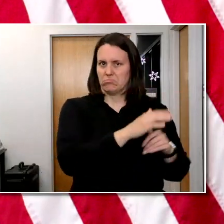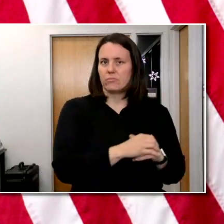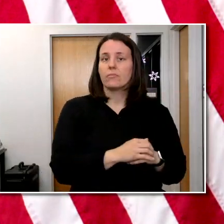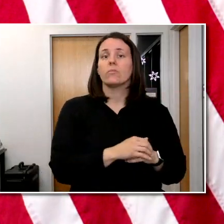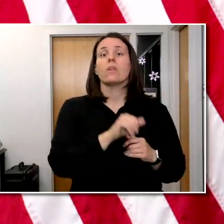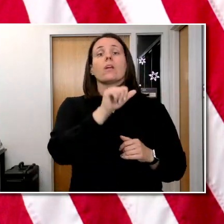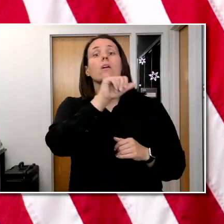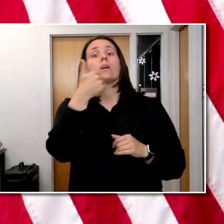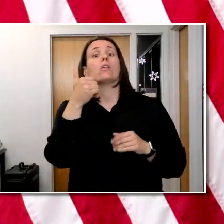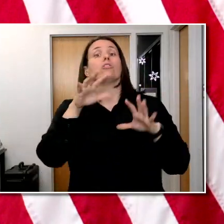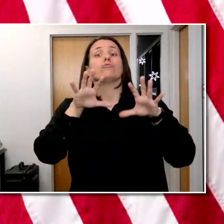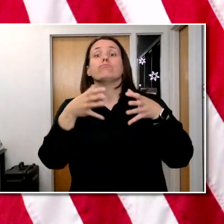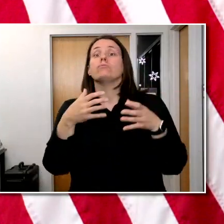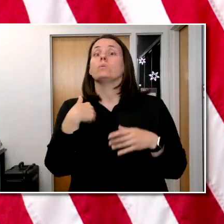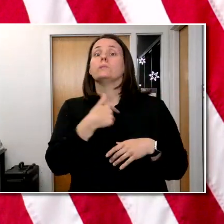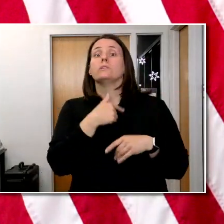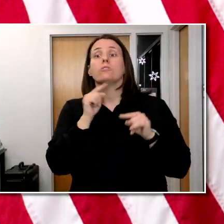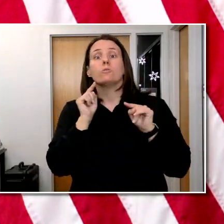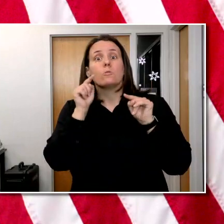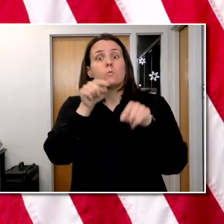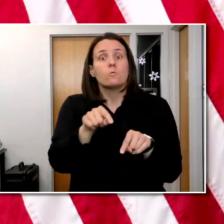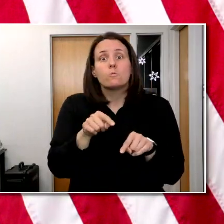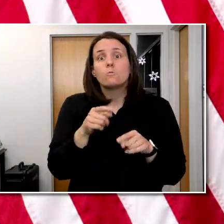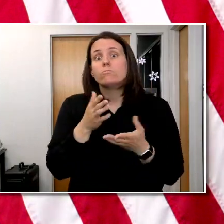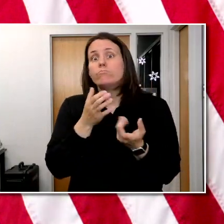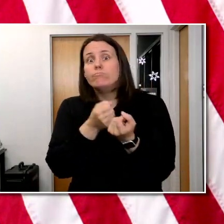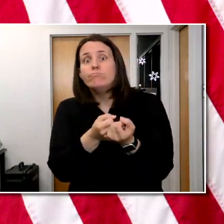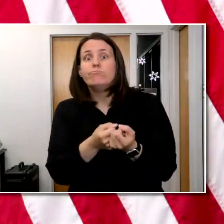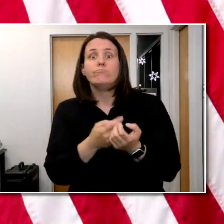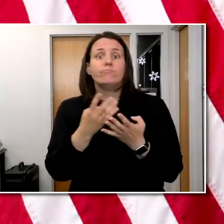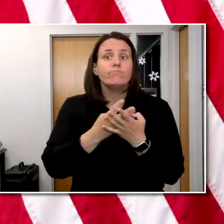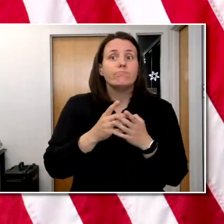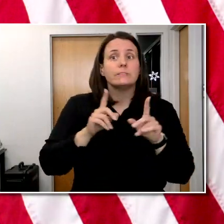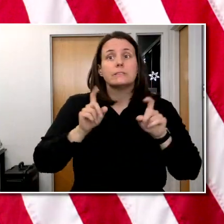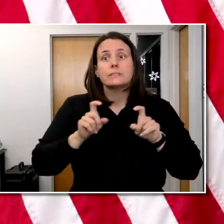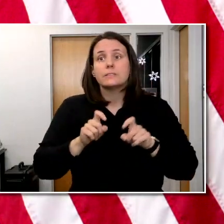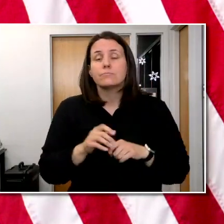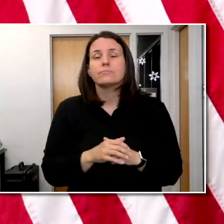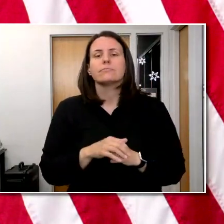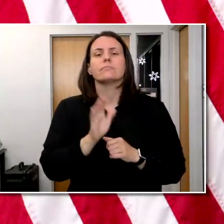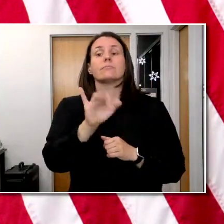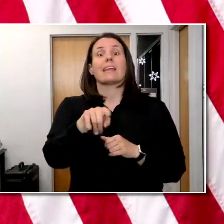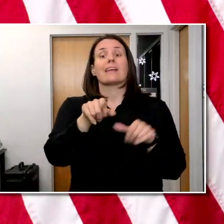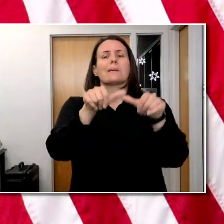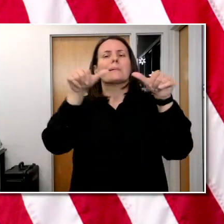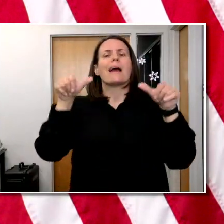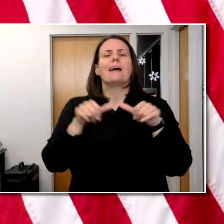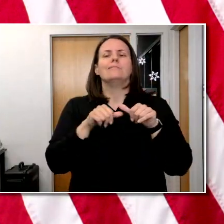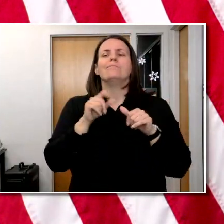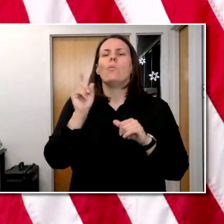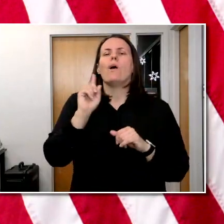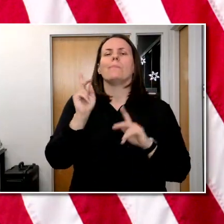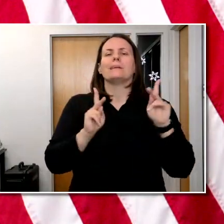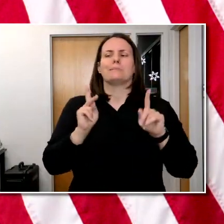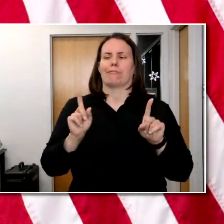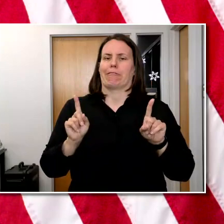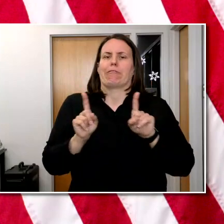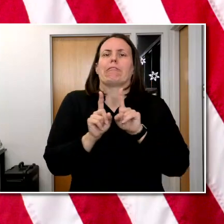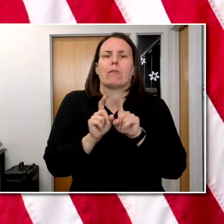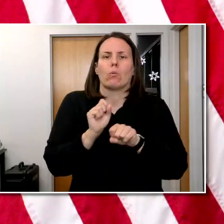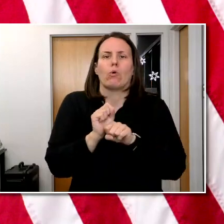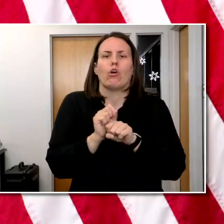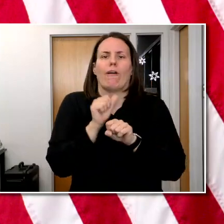that we're monitoring are settings where people work very closely together, and that is why we've